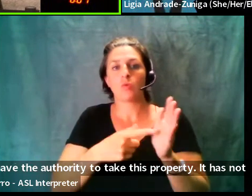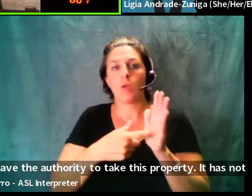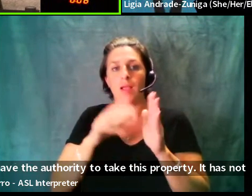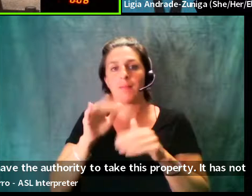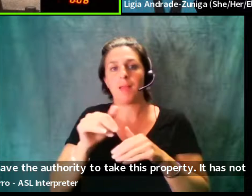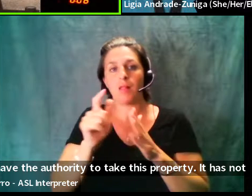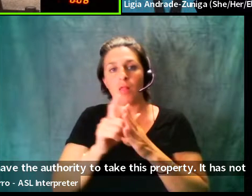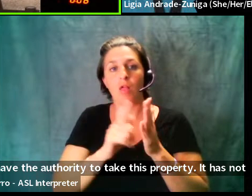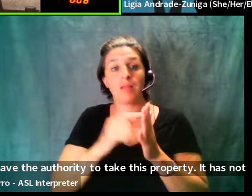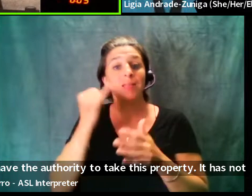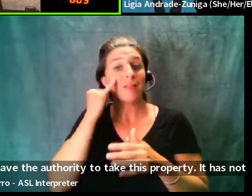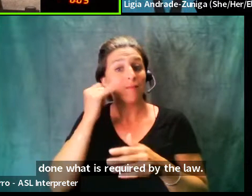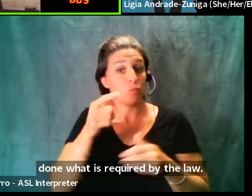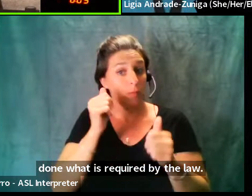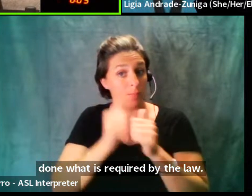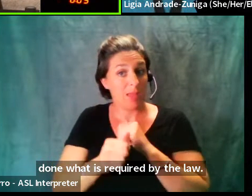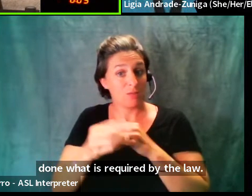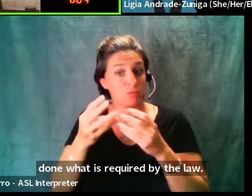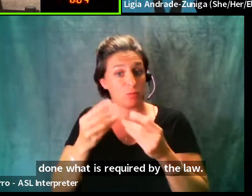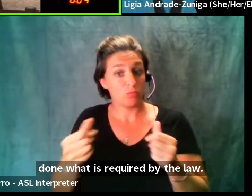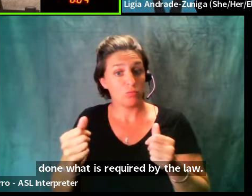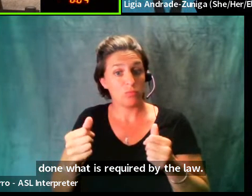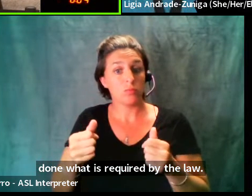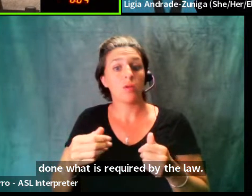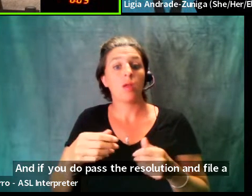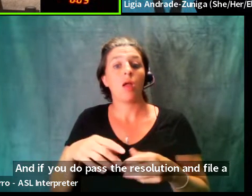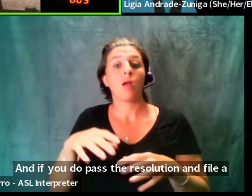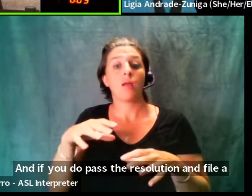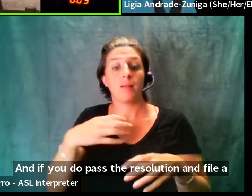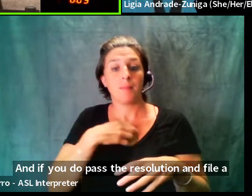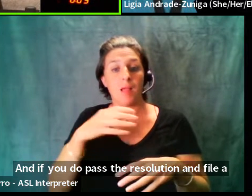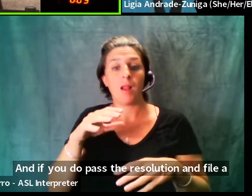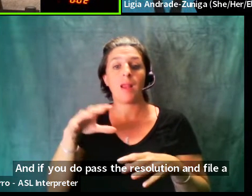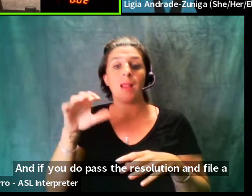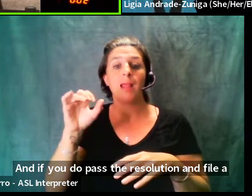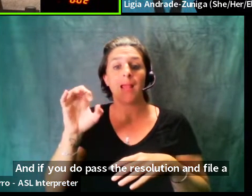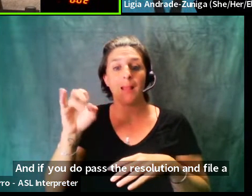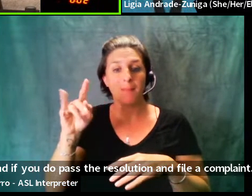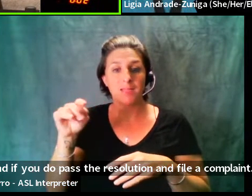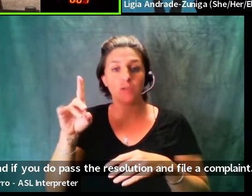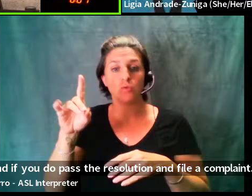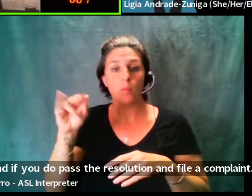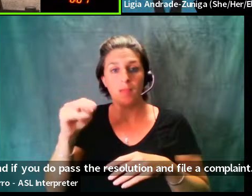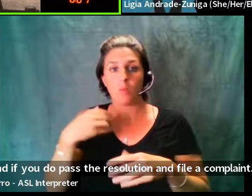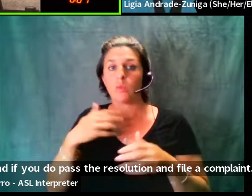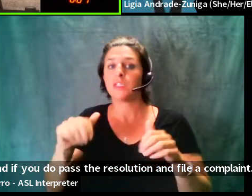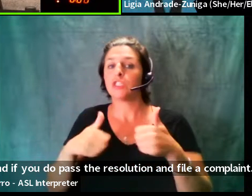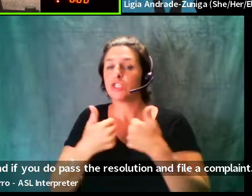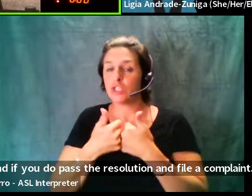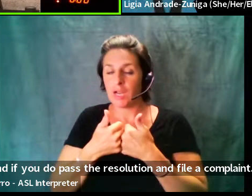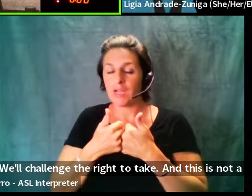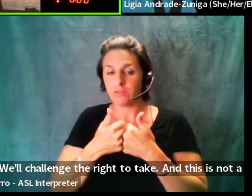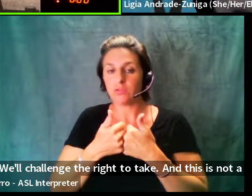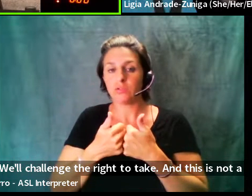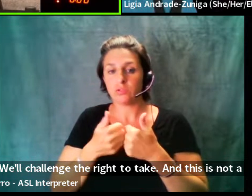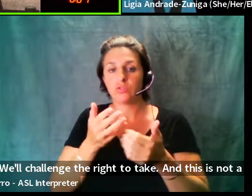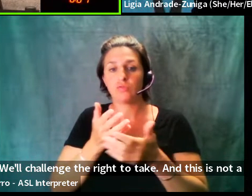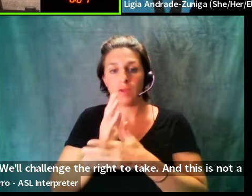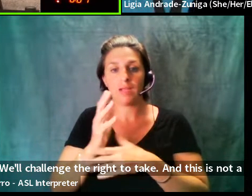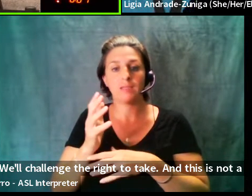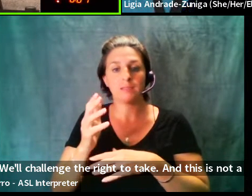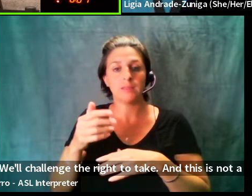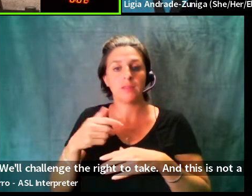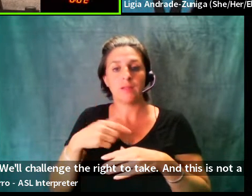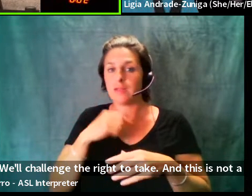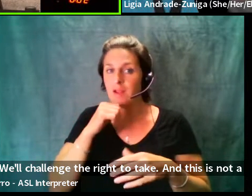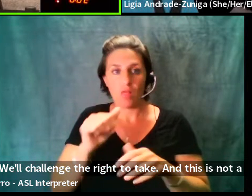do pass the resolution and file a complaint in eminent domain, we'll challenge the right to take, and this is not a threat, it's what we'll do. And